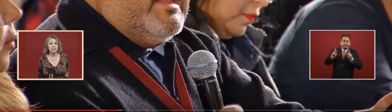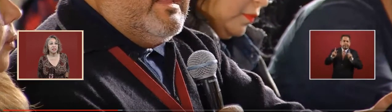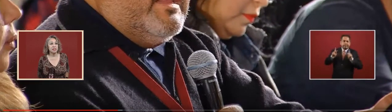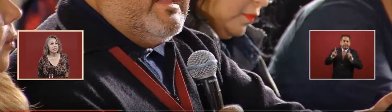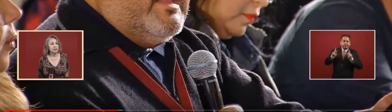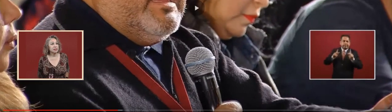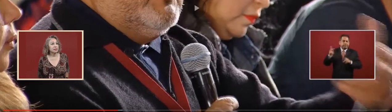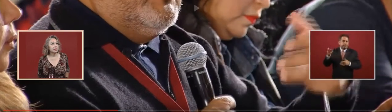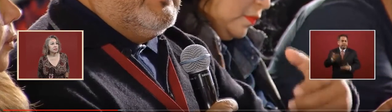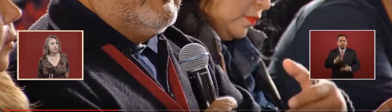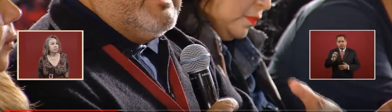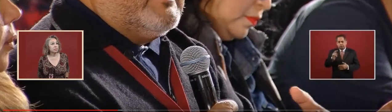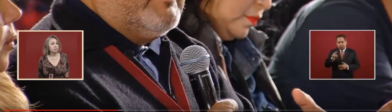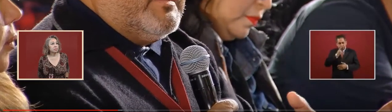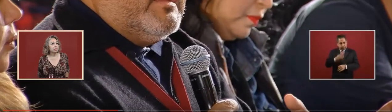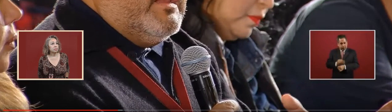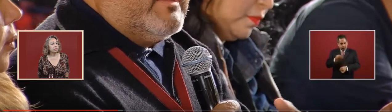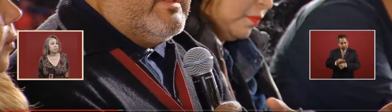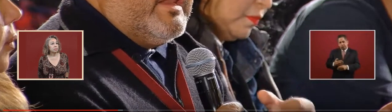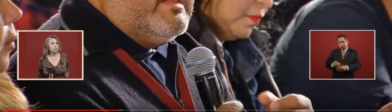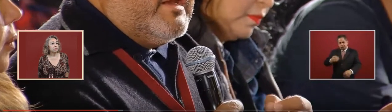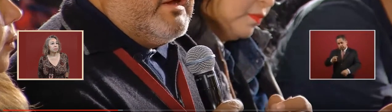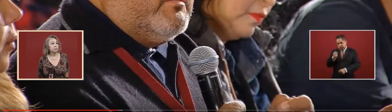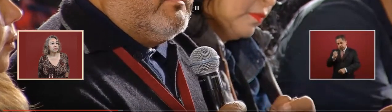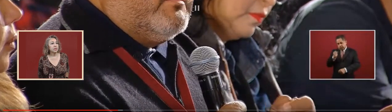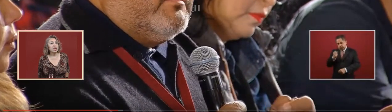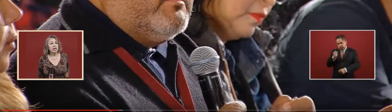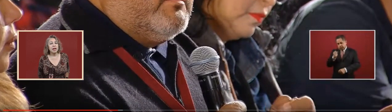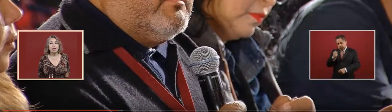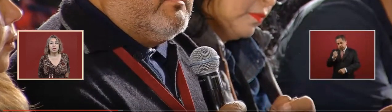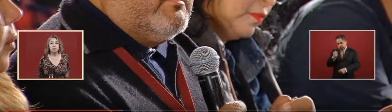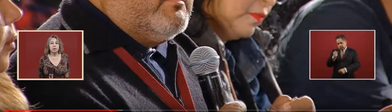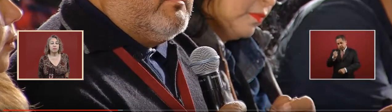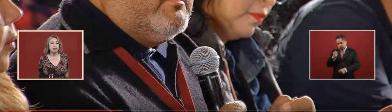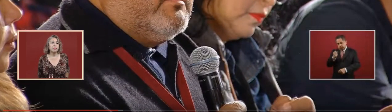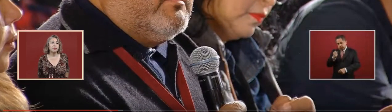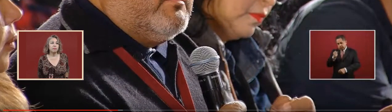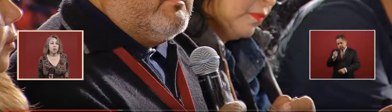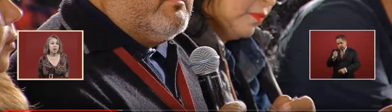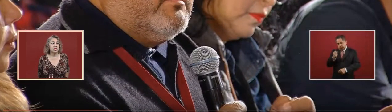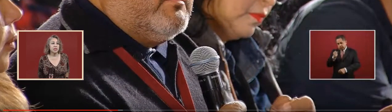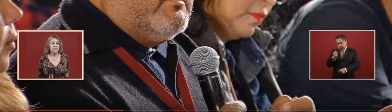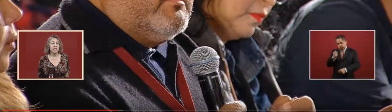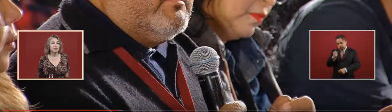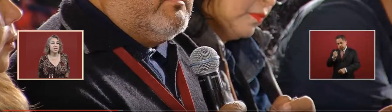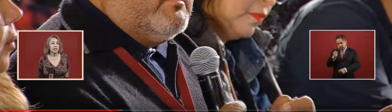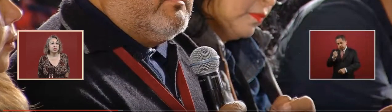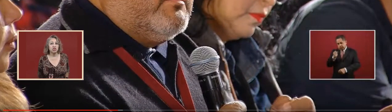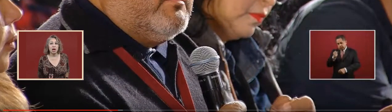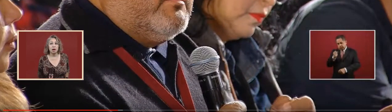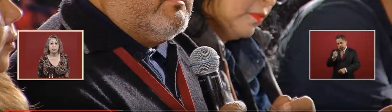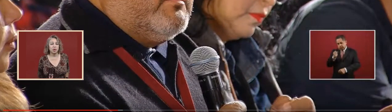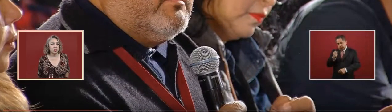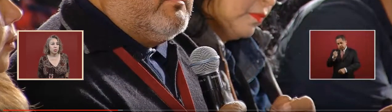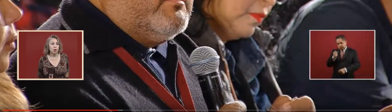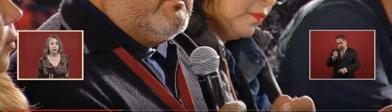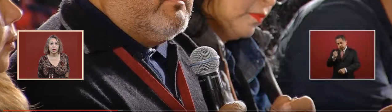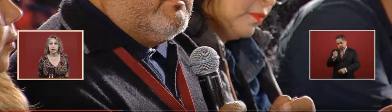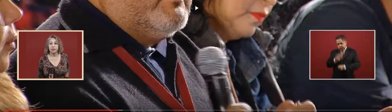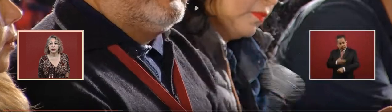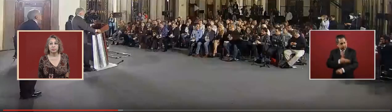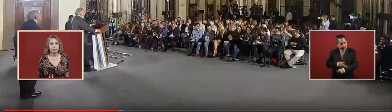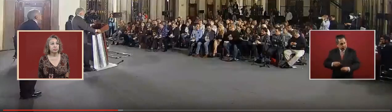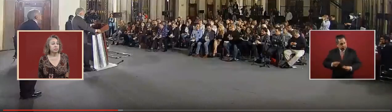this visit? Y no desde antes para acelerar el trabajo. And not from before to accelerate the job or the